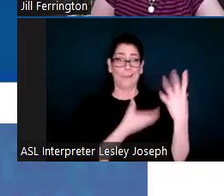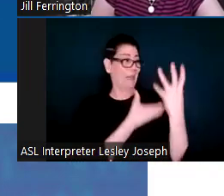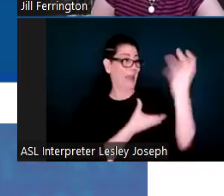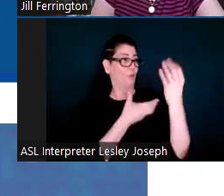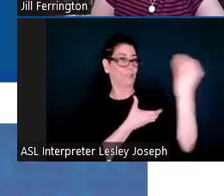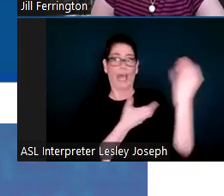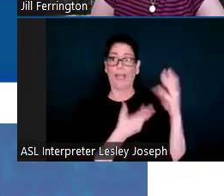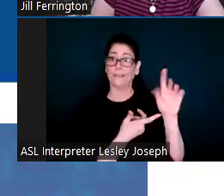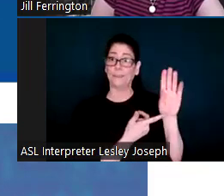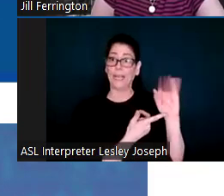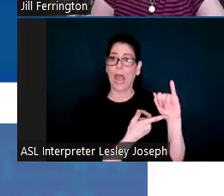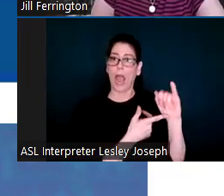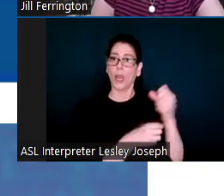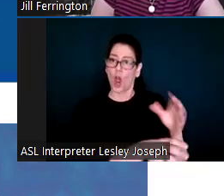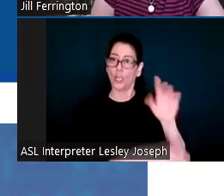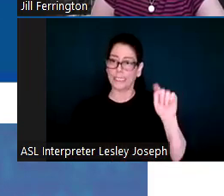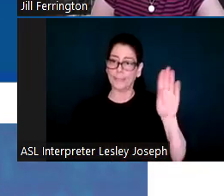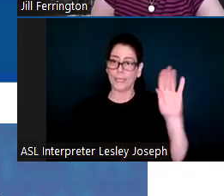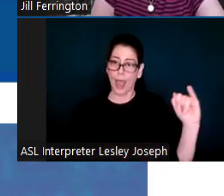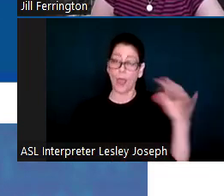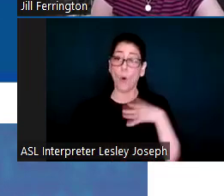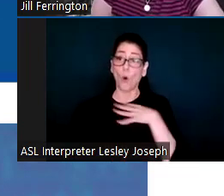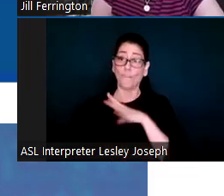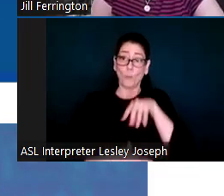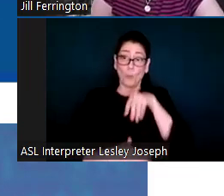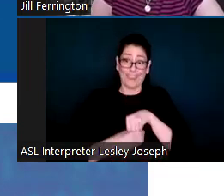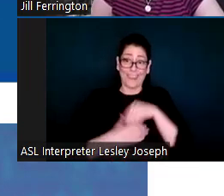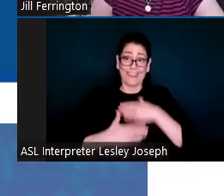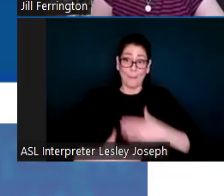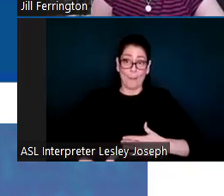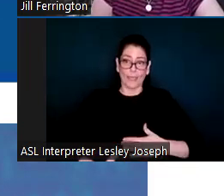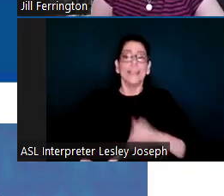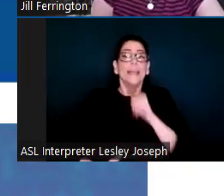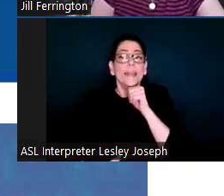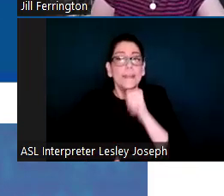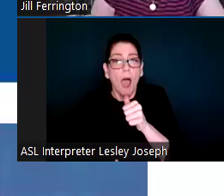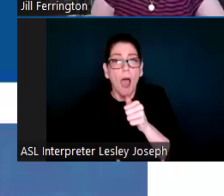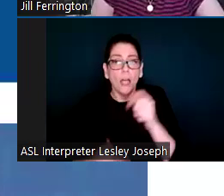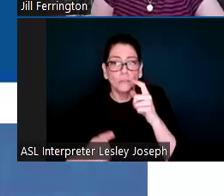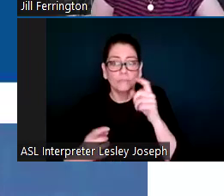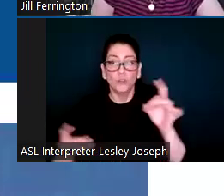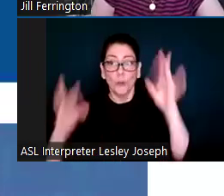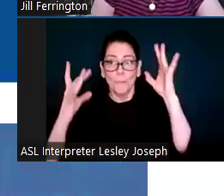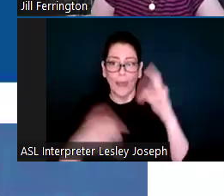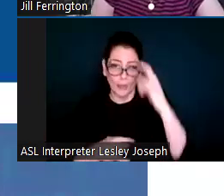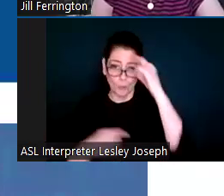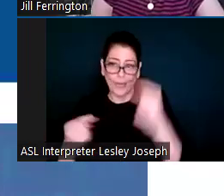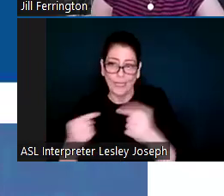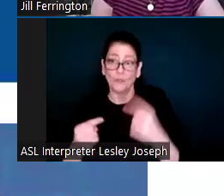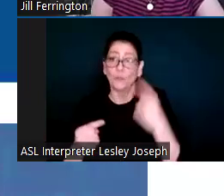brain injury, and they may be internal events, and those are non-traumatic brain injuries. So we think of stroke, or we think